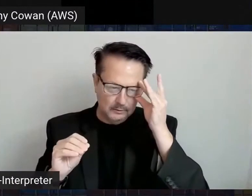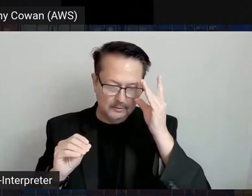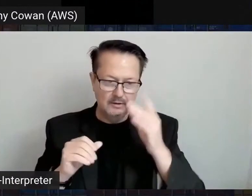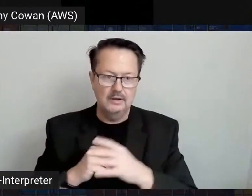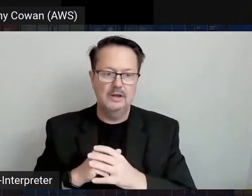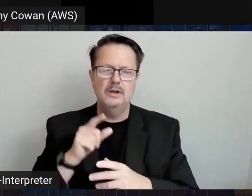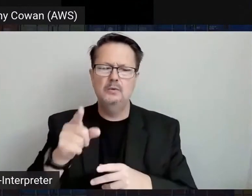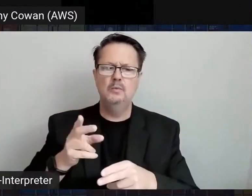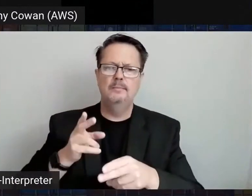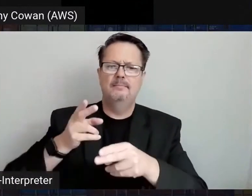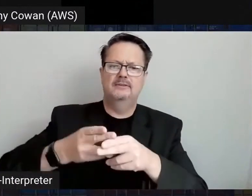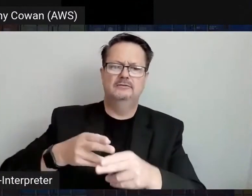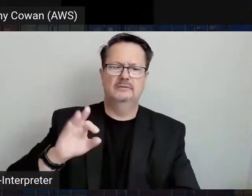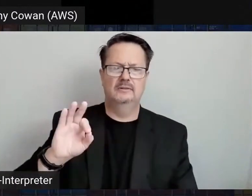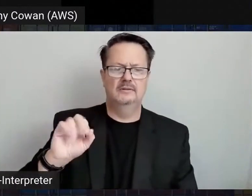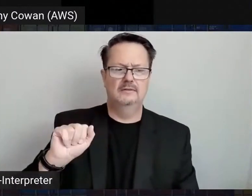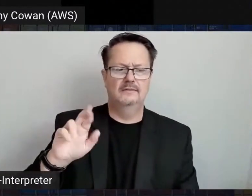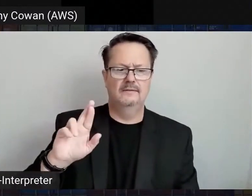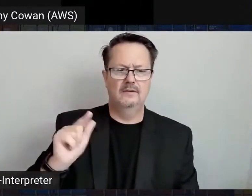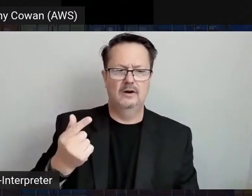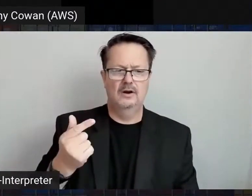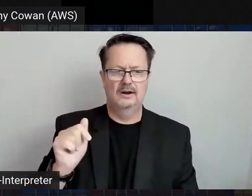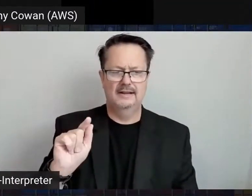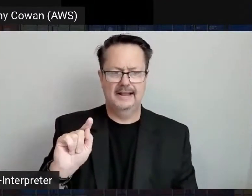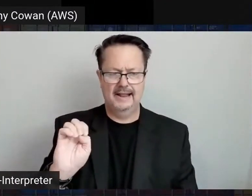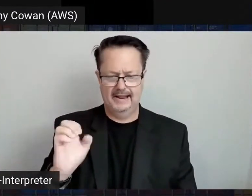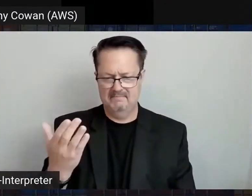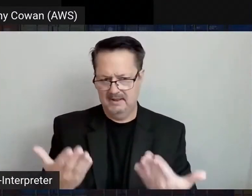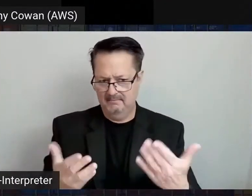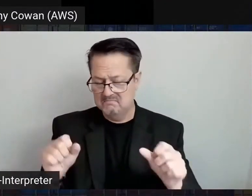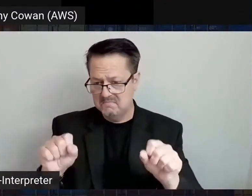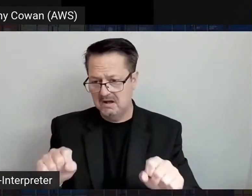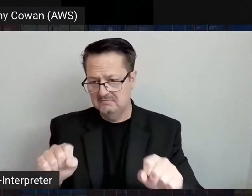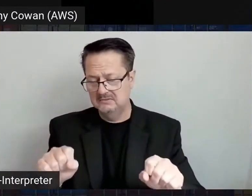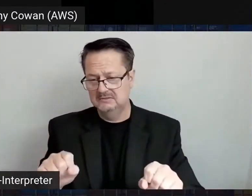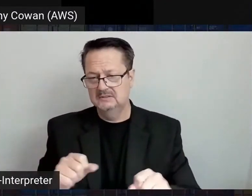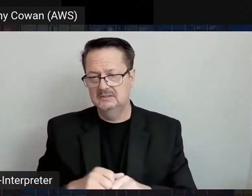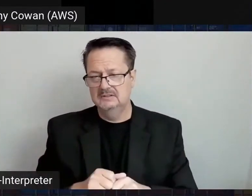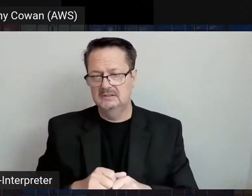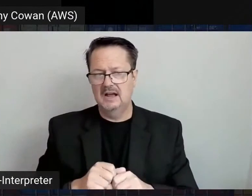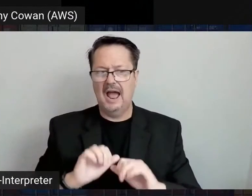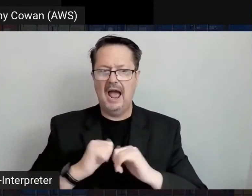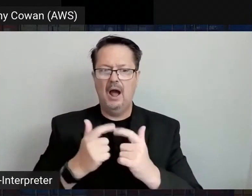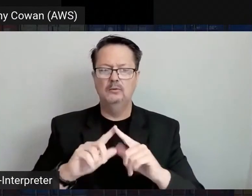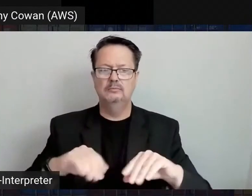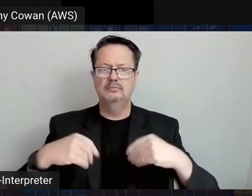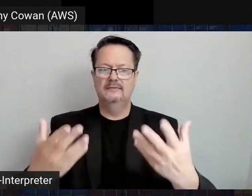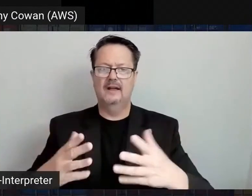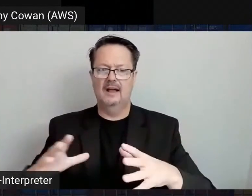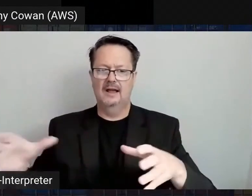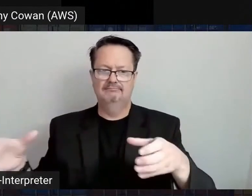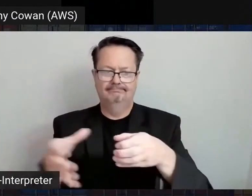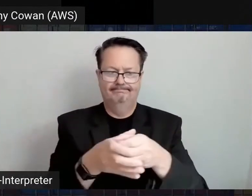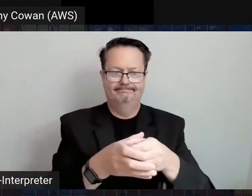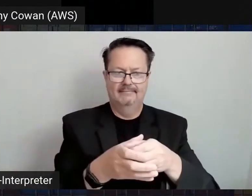you mentioned that Fargate might be a possibility or as a way to provide isolation.